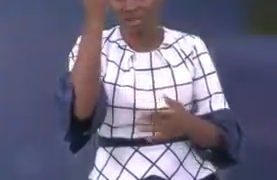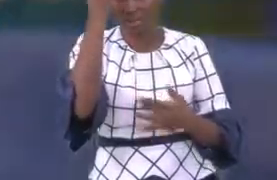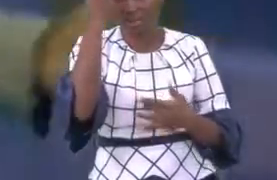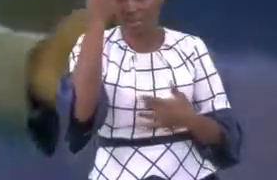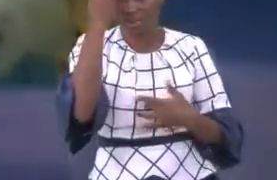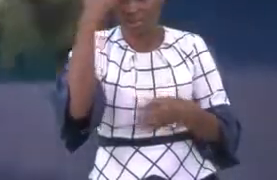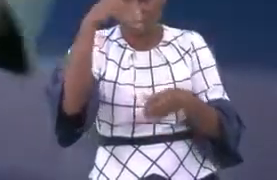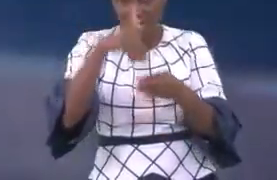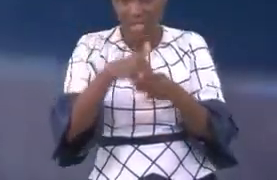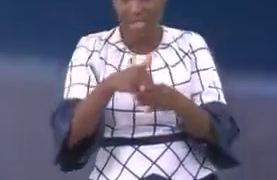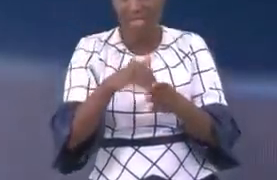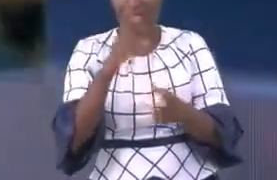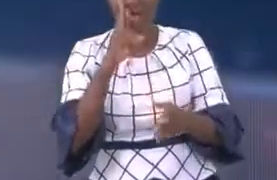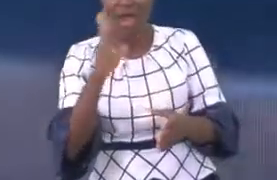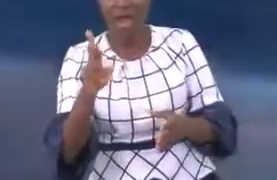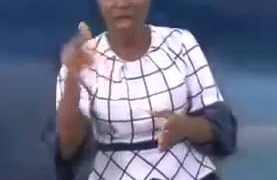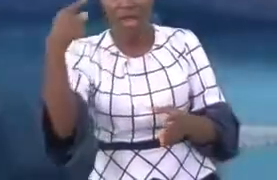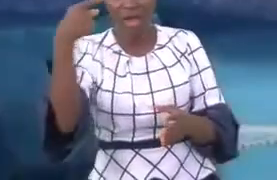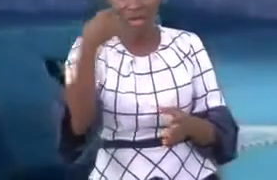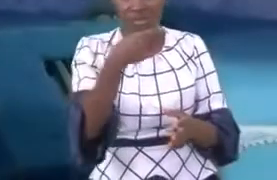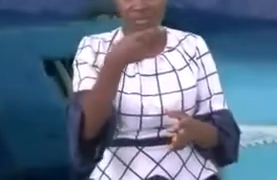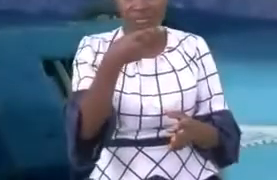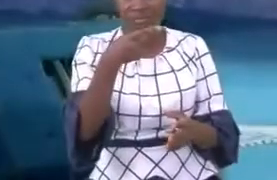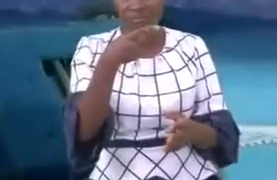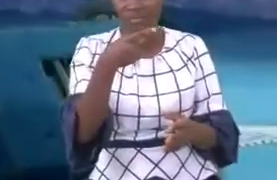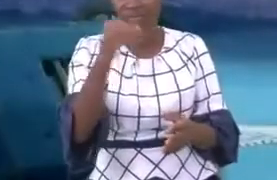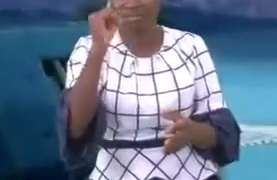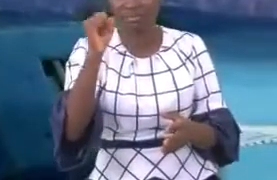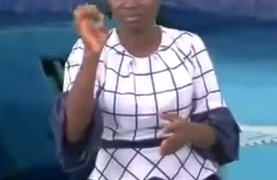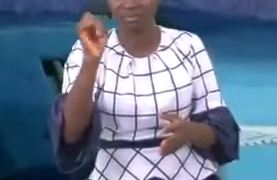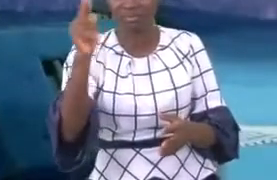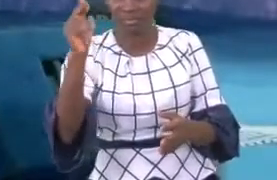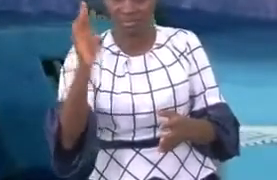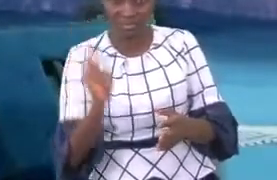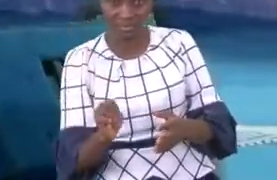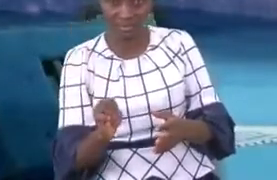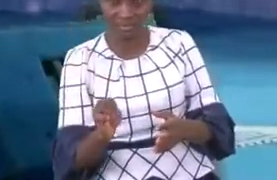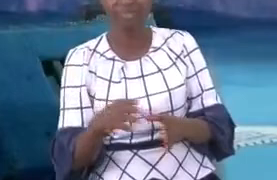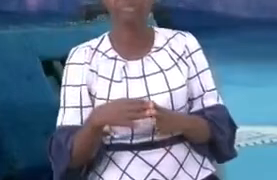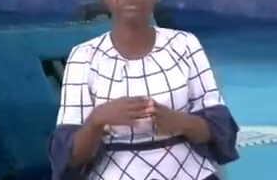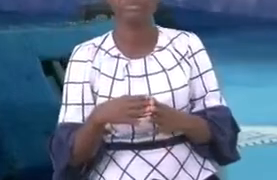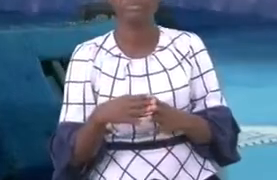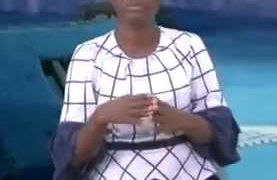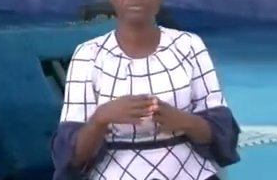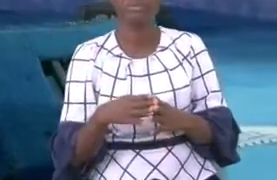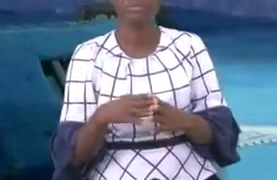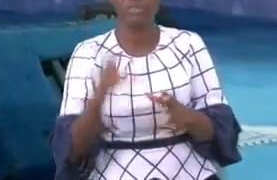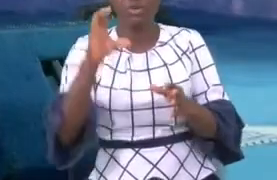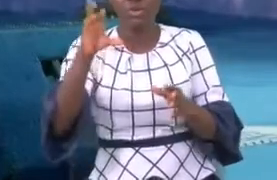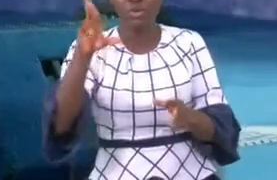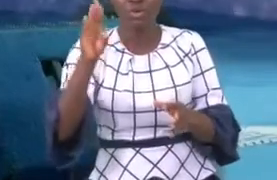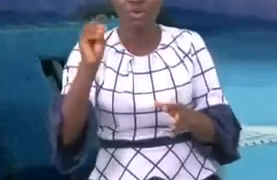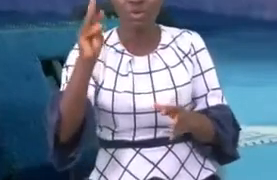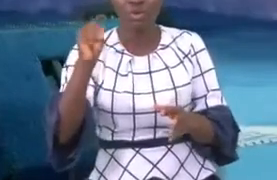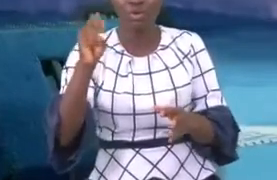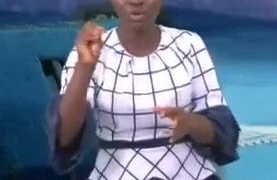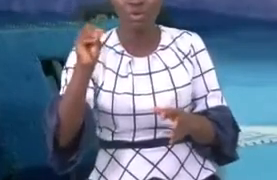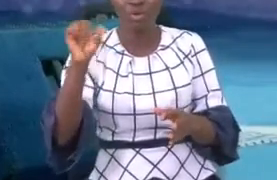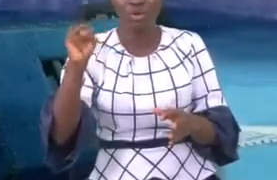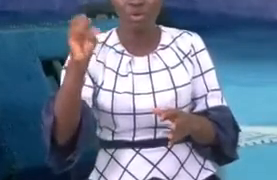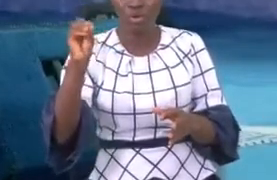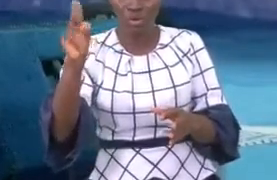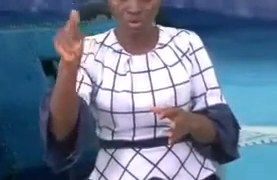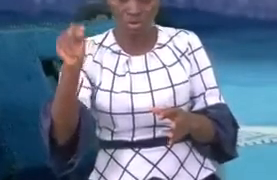let me not use big word, chromosome. If the father, the mother has that,